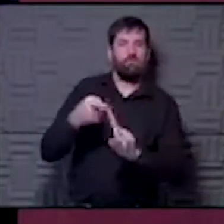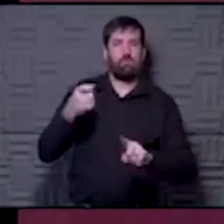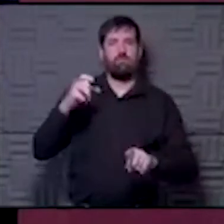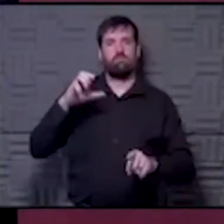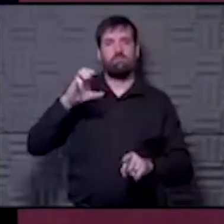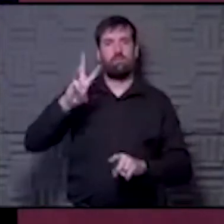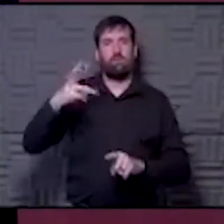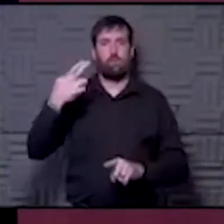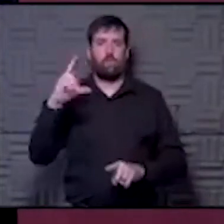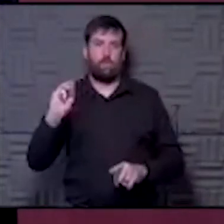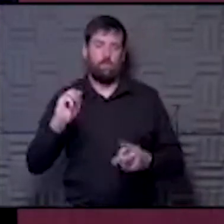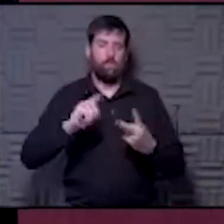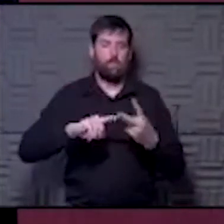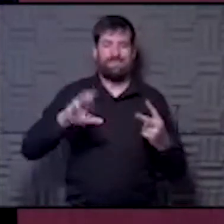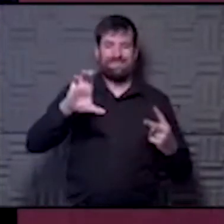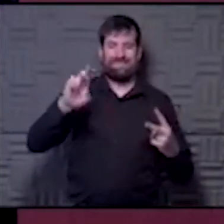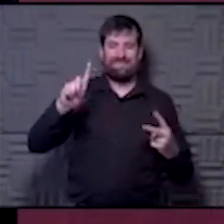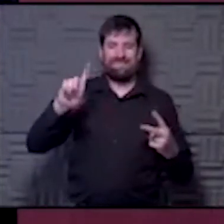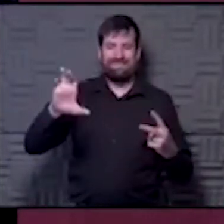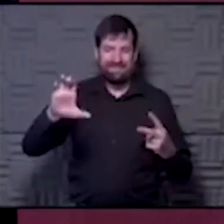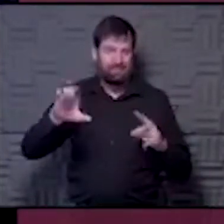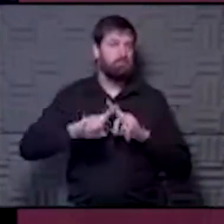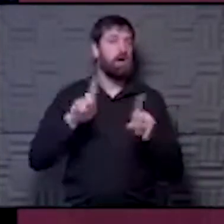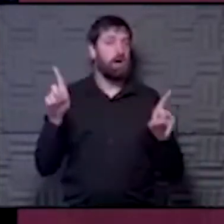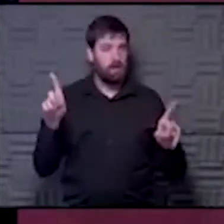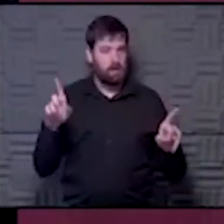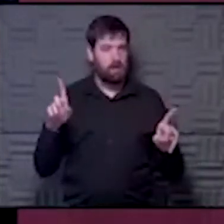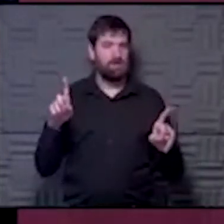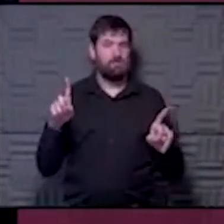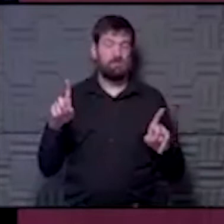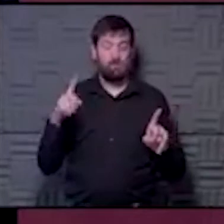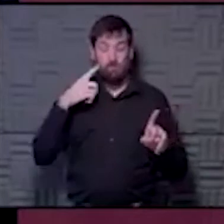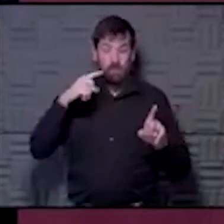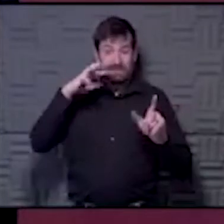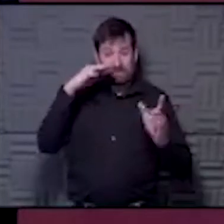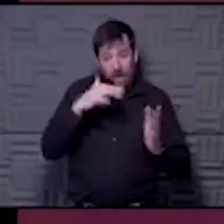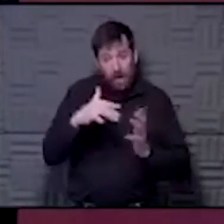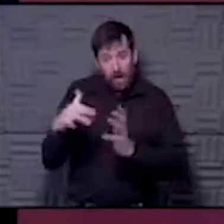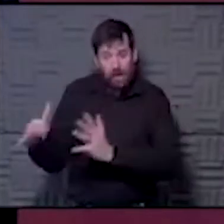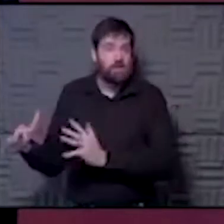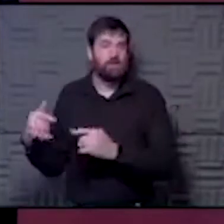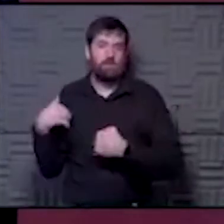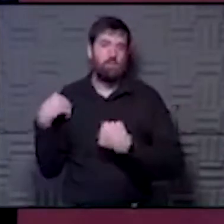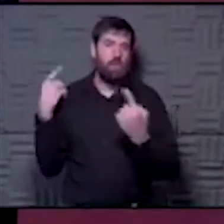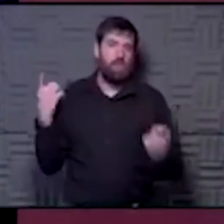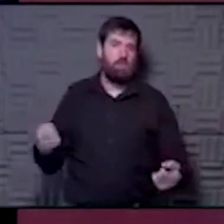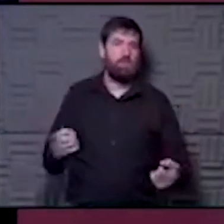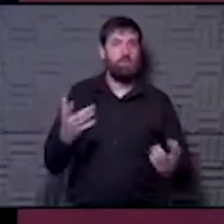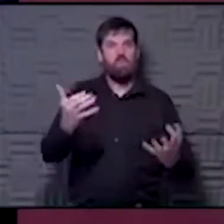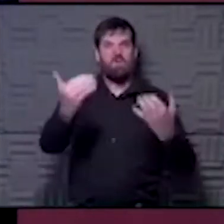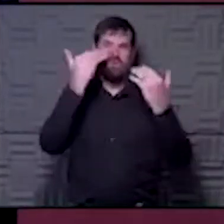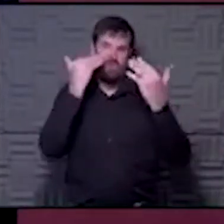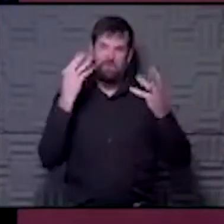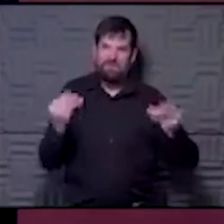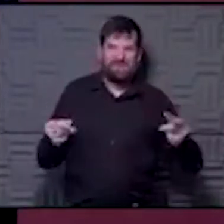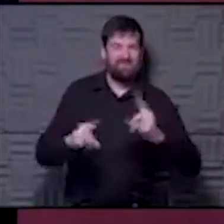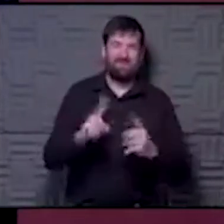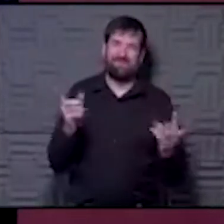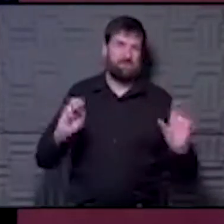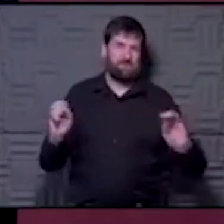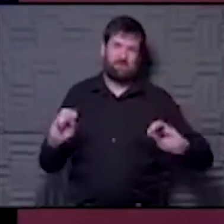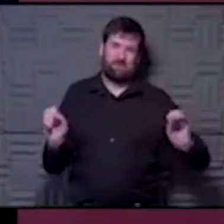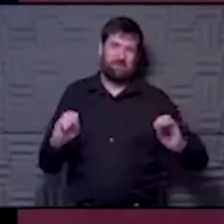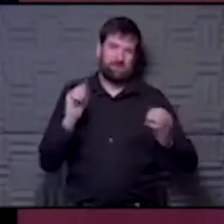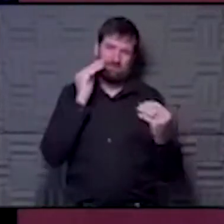World Health Organization or someone to start making. But it takes a while to study those questions. You'd want to know the answer right away, but we just don't know the answer right